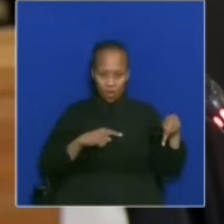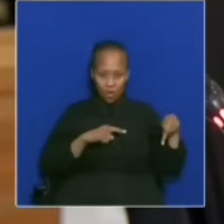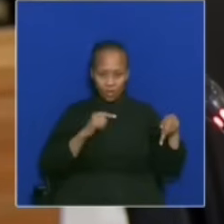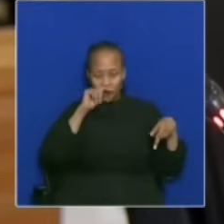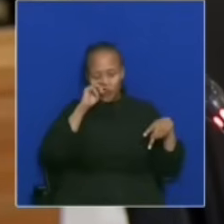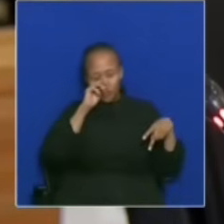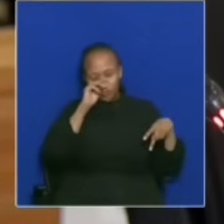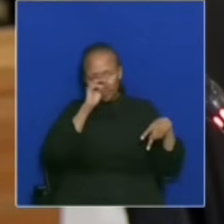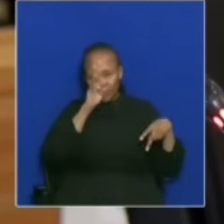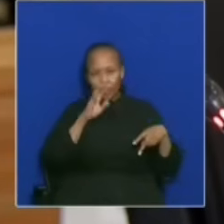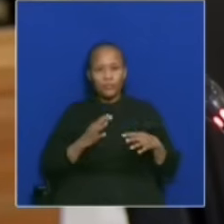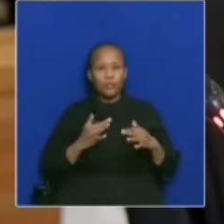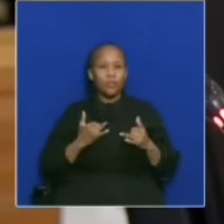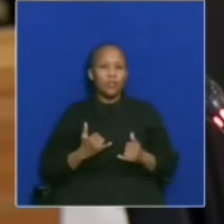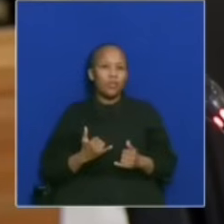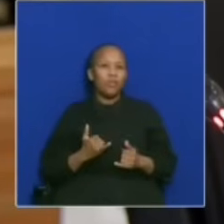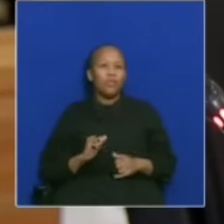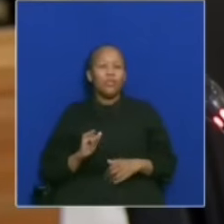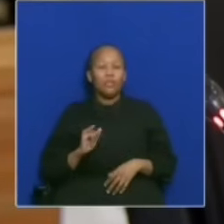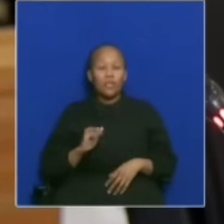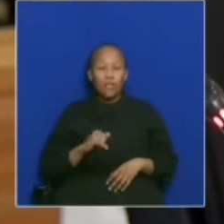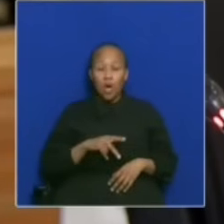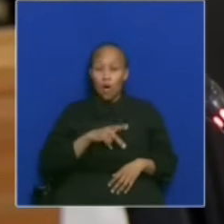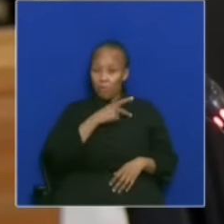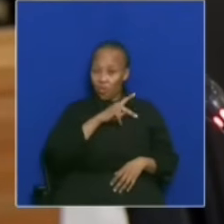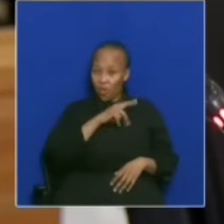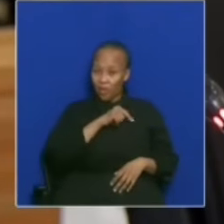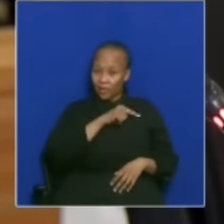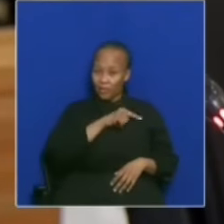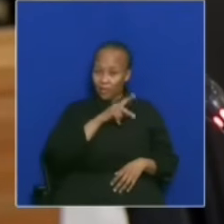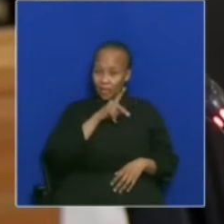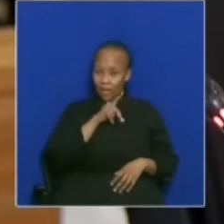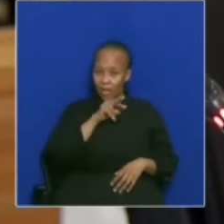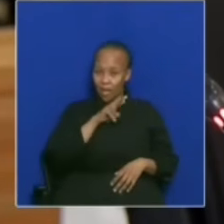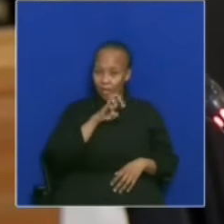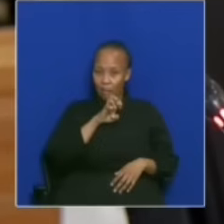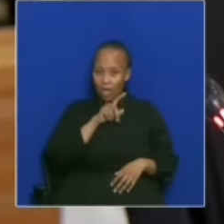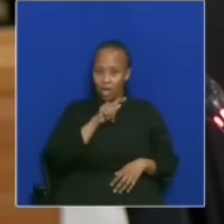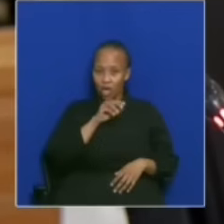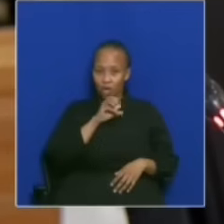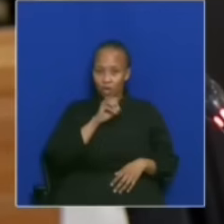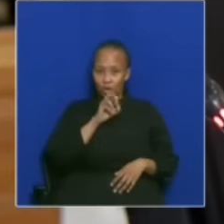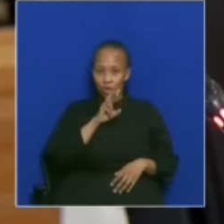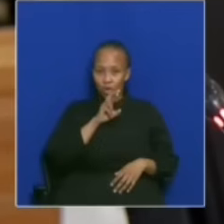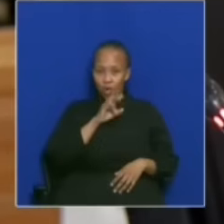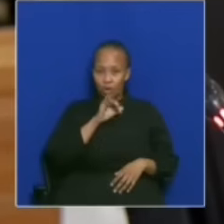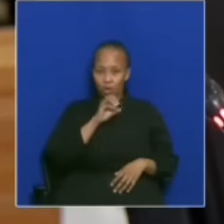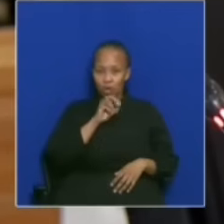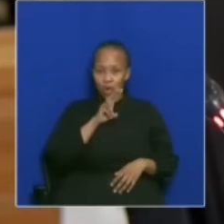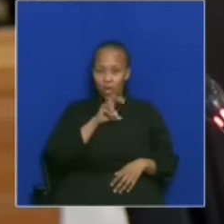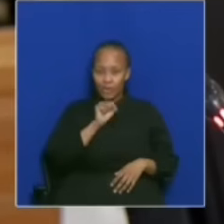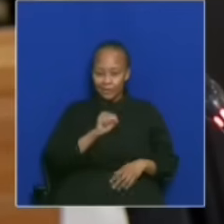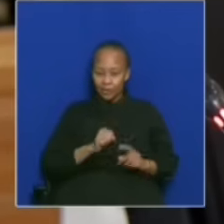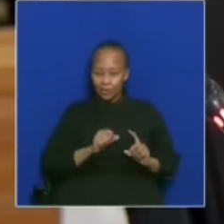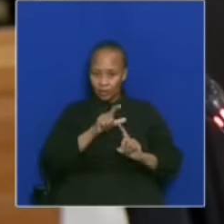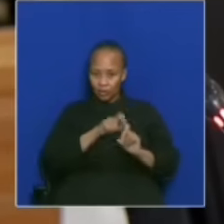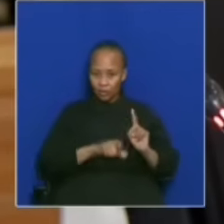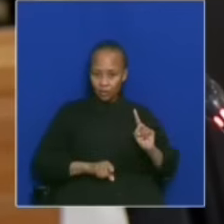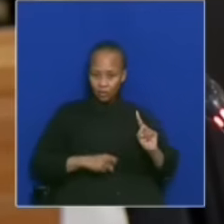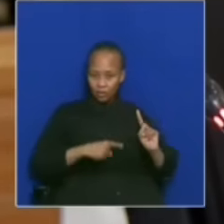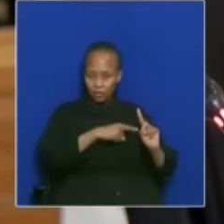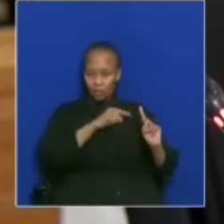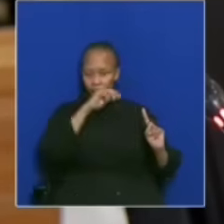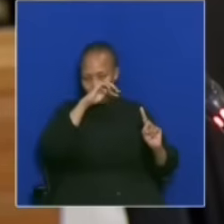that Mr. Ptorius was part of a gang that was essentially a criminal theft